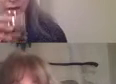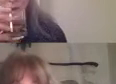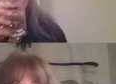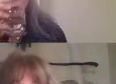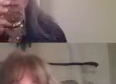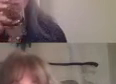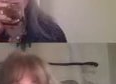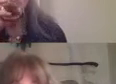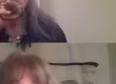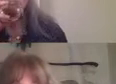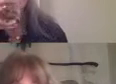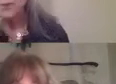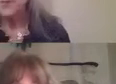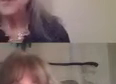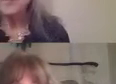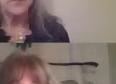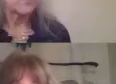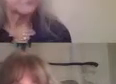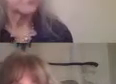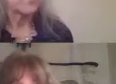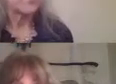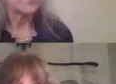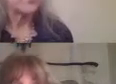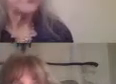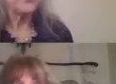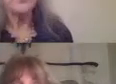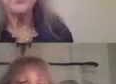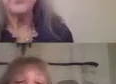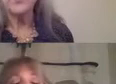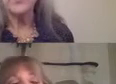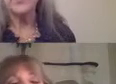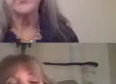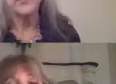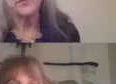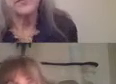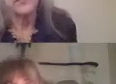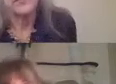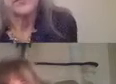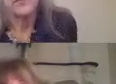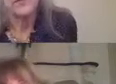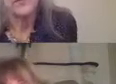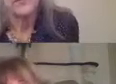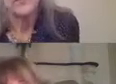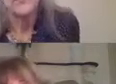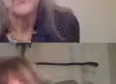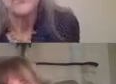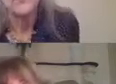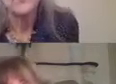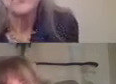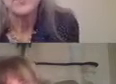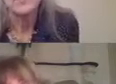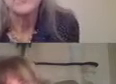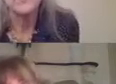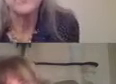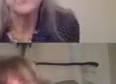able to reopen. So this exhibition, here you're seeing one of our galleries and some of the cases. It examines